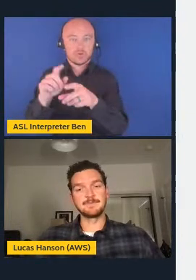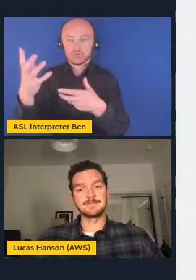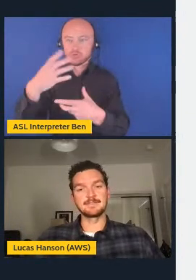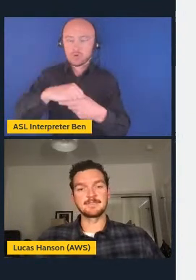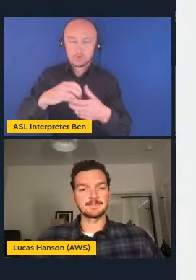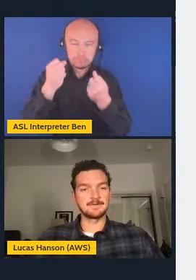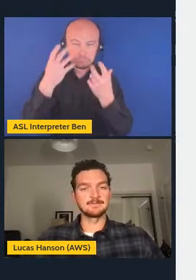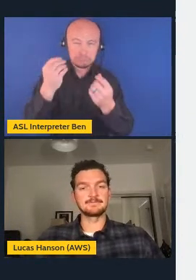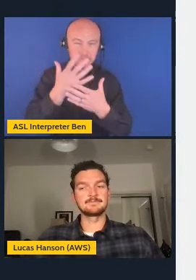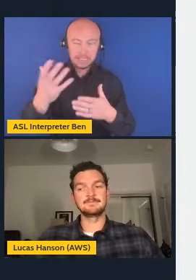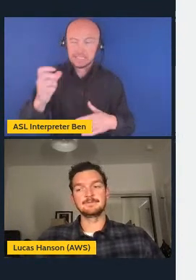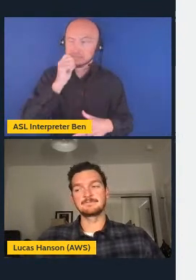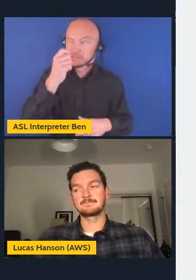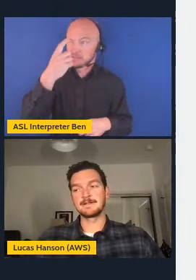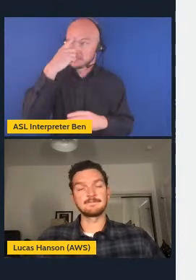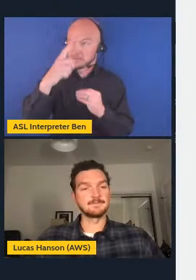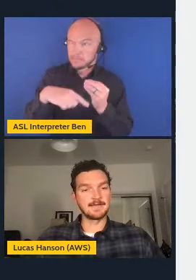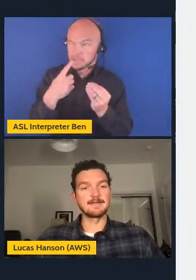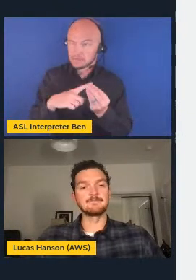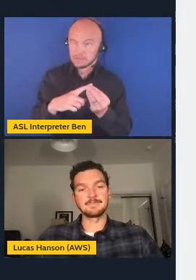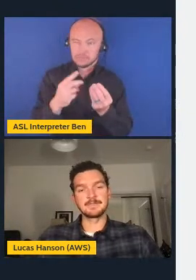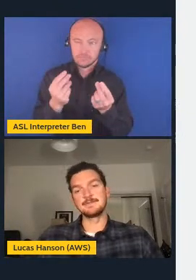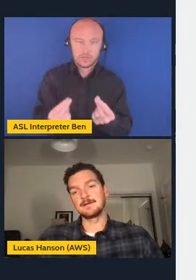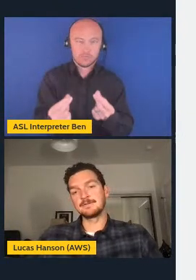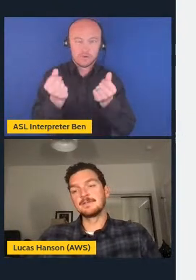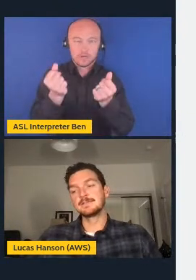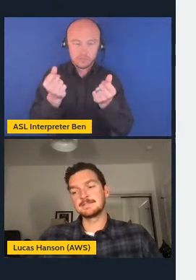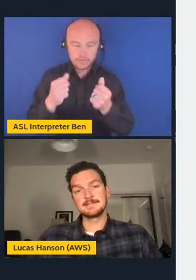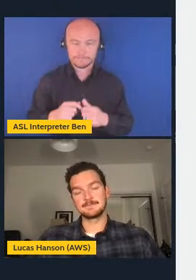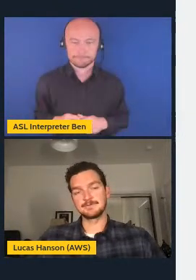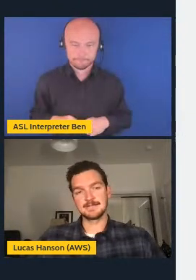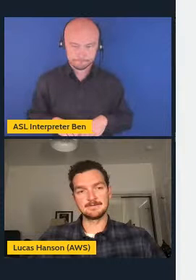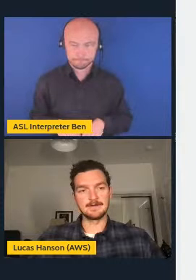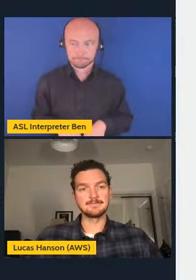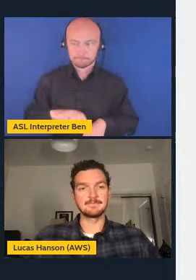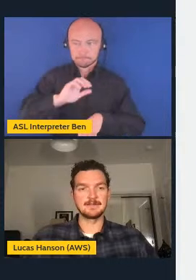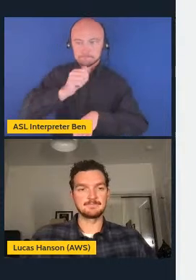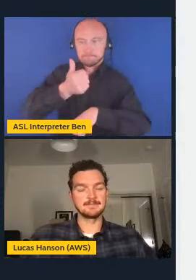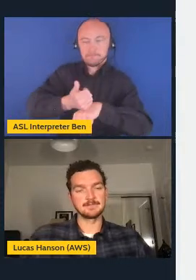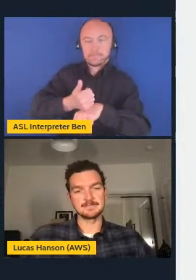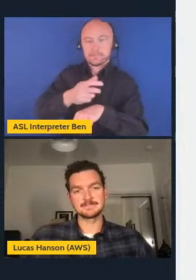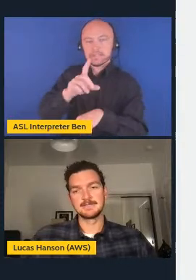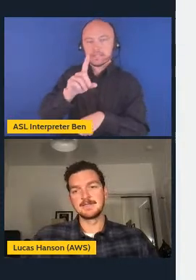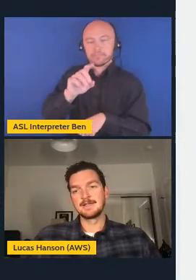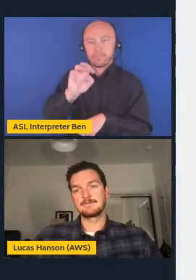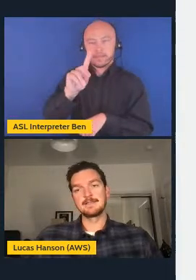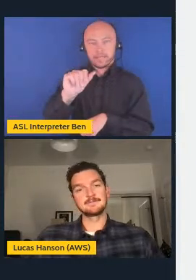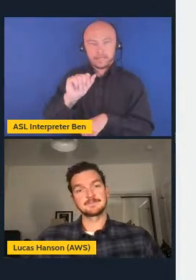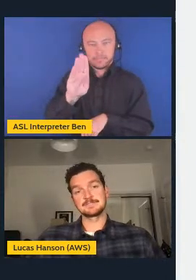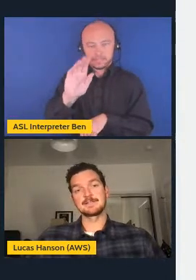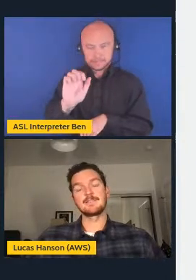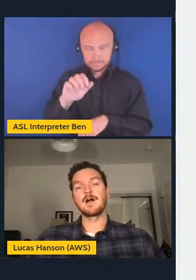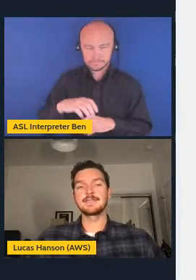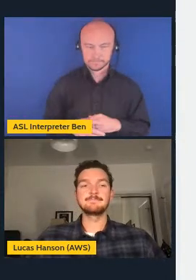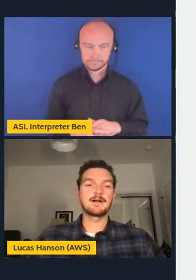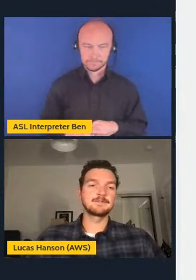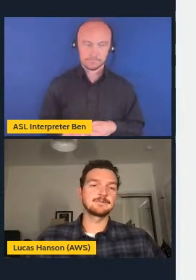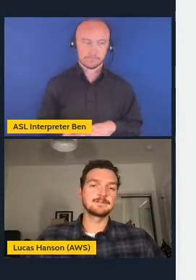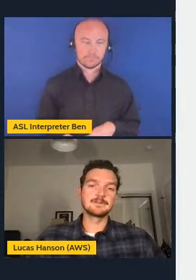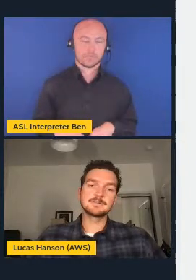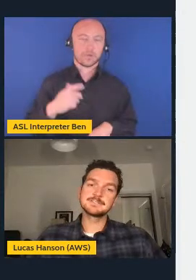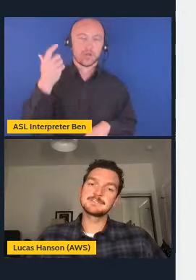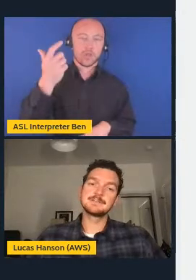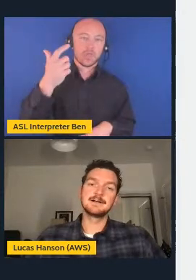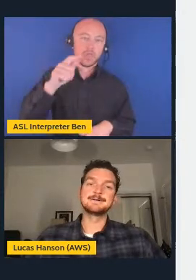things you may not think about, right off the bat when thinking about setting up your data pipelines, right? There's things like logging,